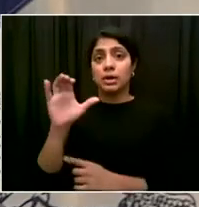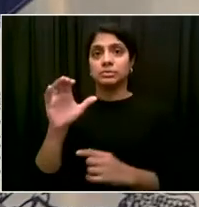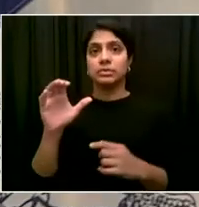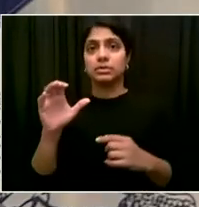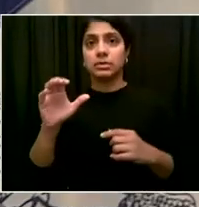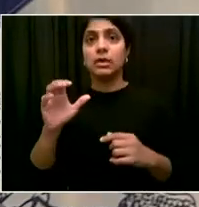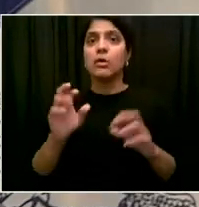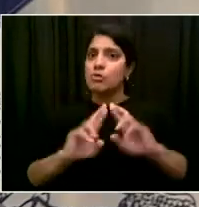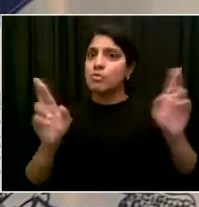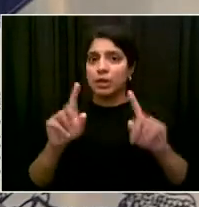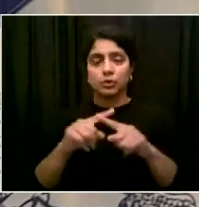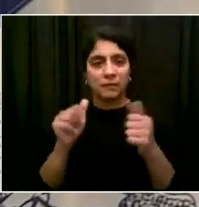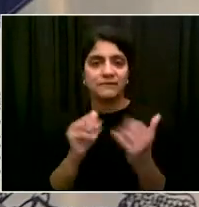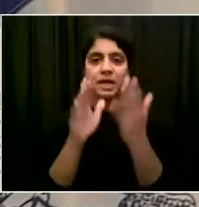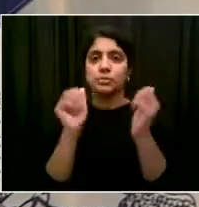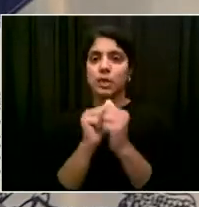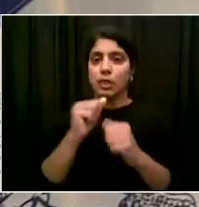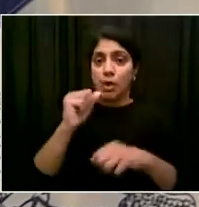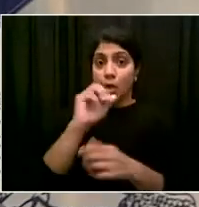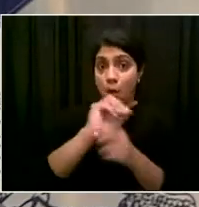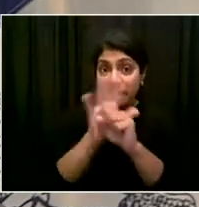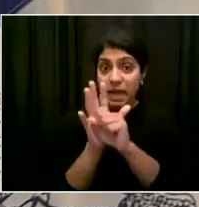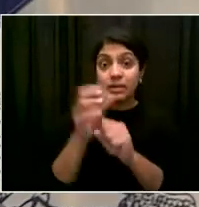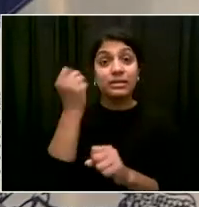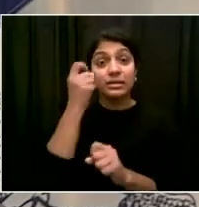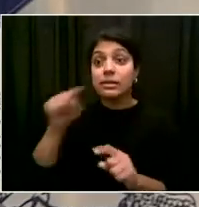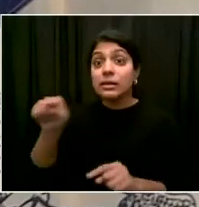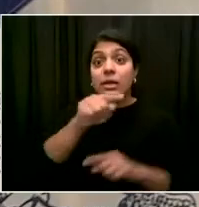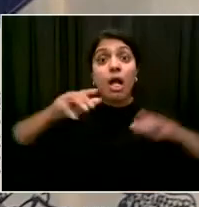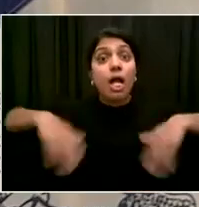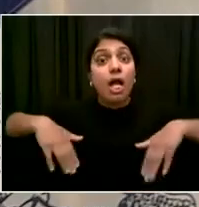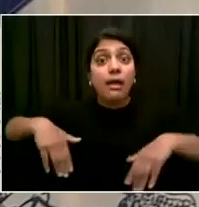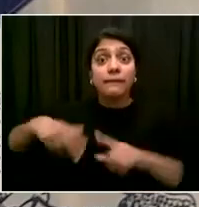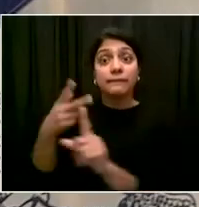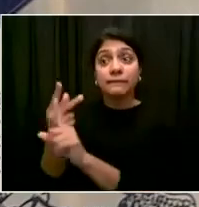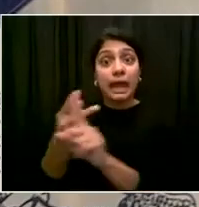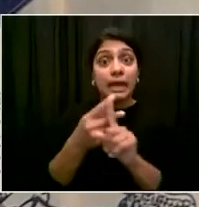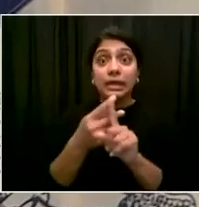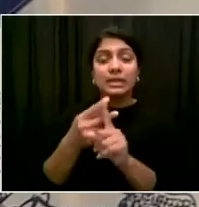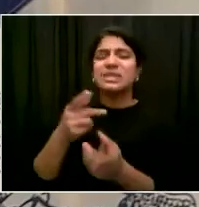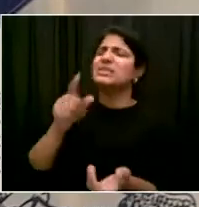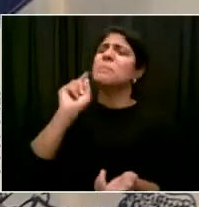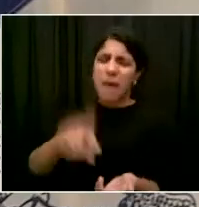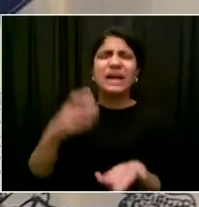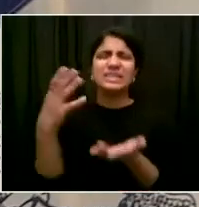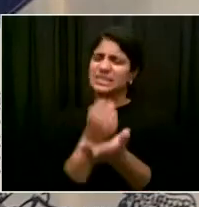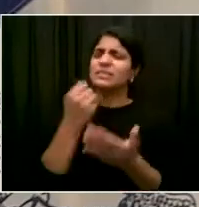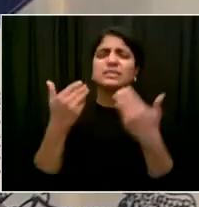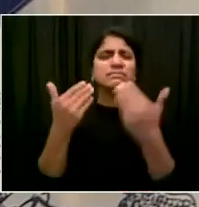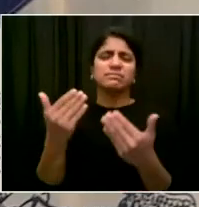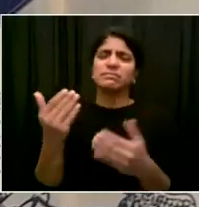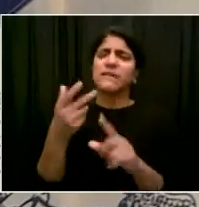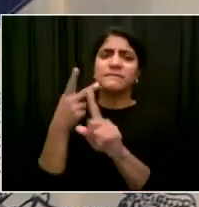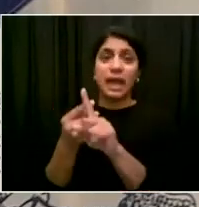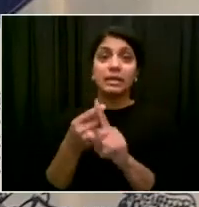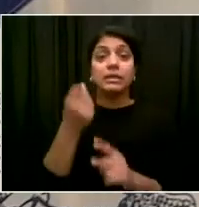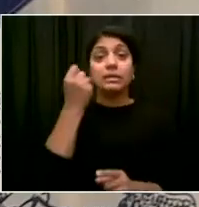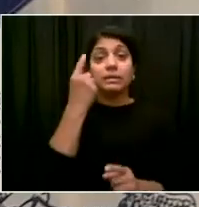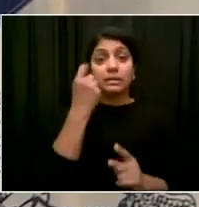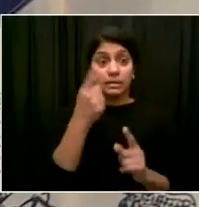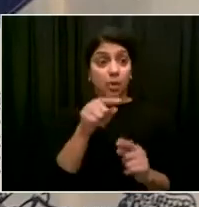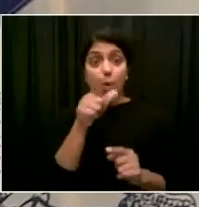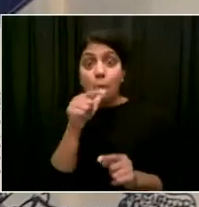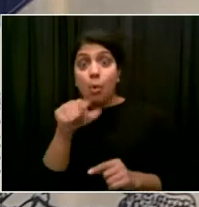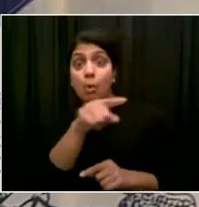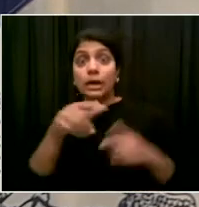vaccinated, it's time. Everyone who can get that booster, it's time. Everyone who has a young child not yet vaccinated, it's time. So this city